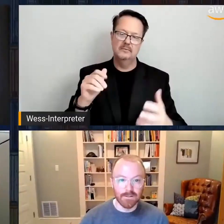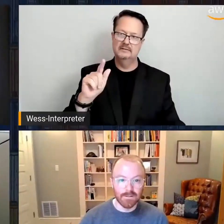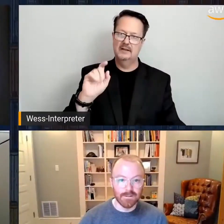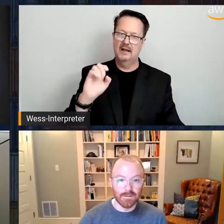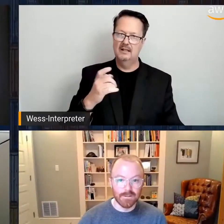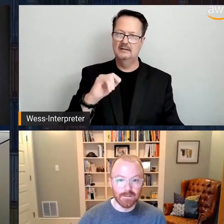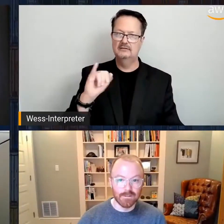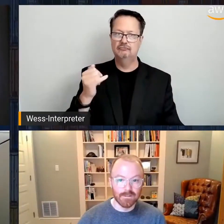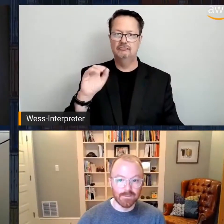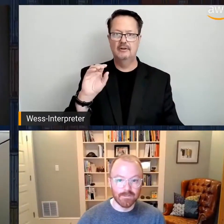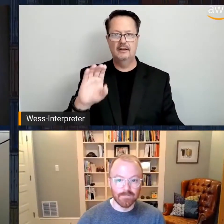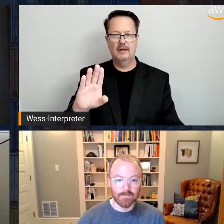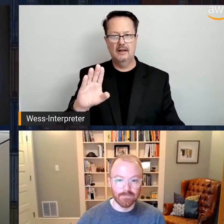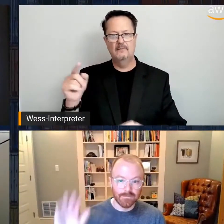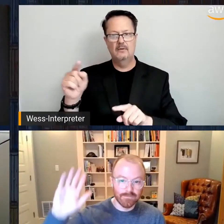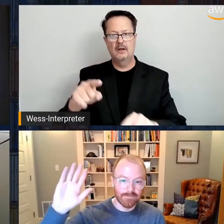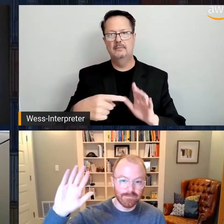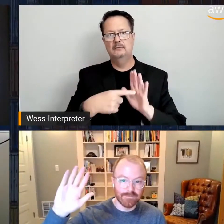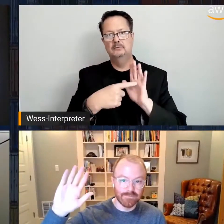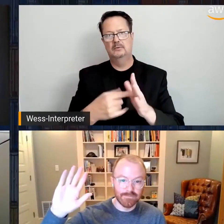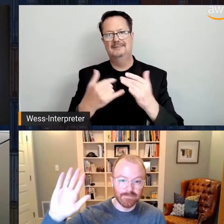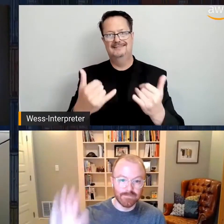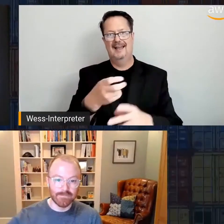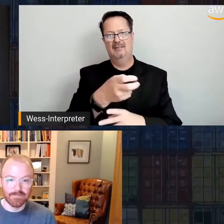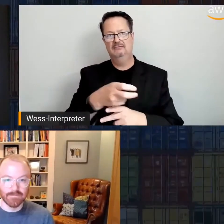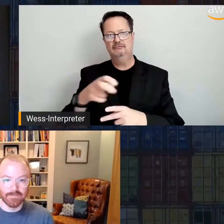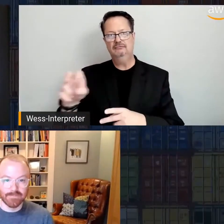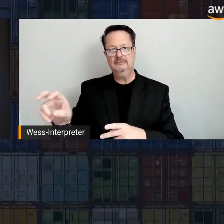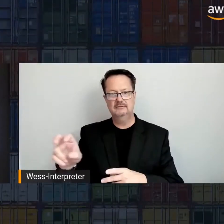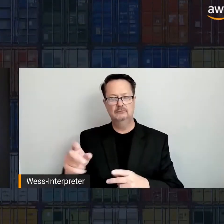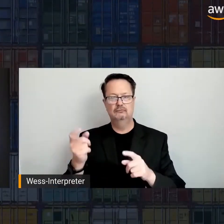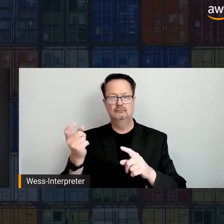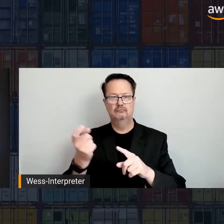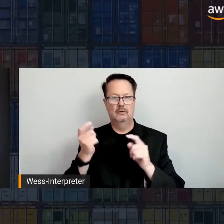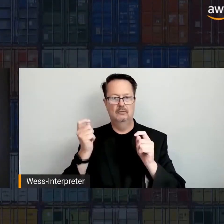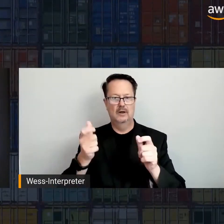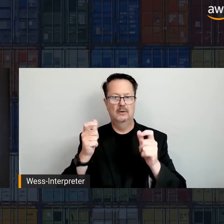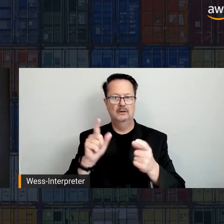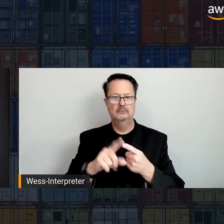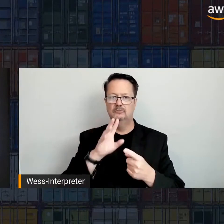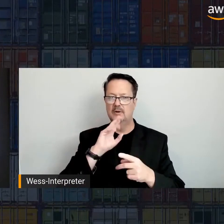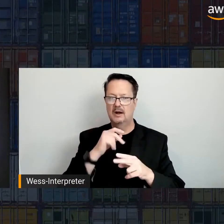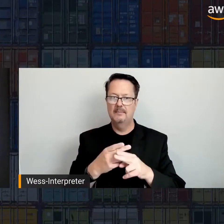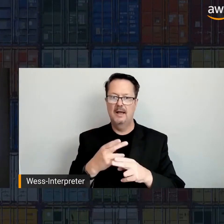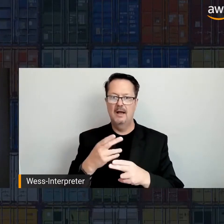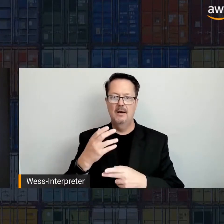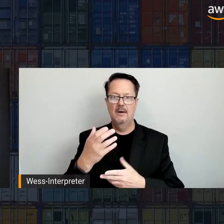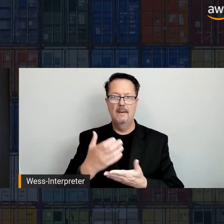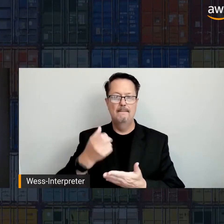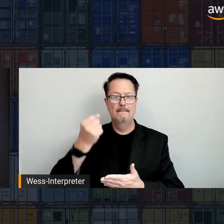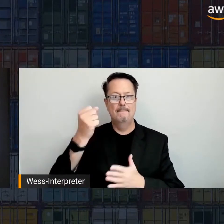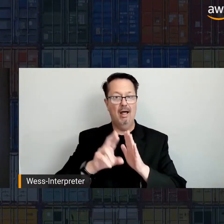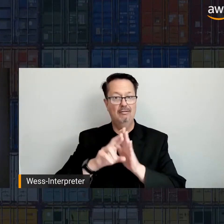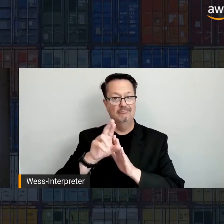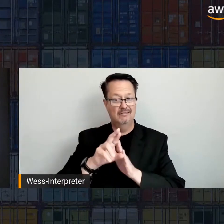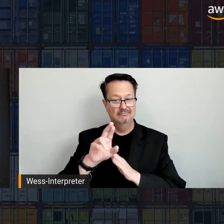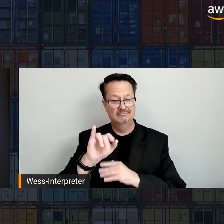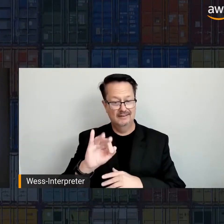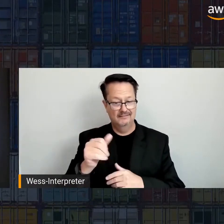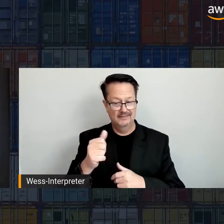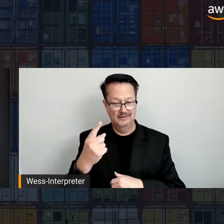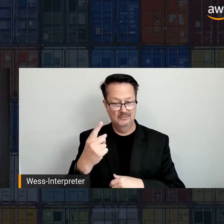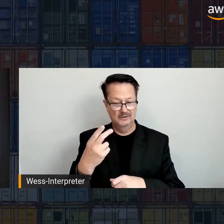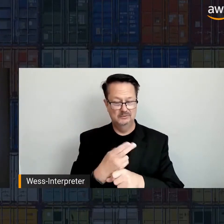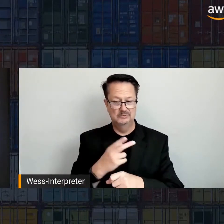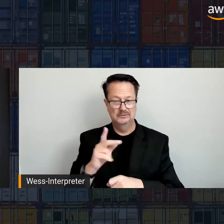on showing it, we are going to transition right away into talking about Bottlerocket. So if anyone is using